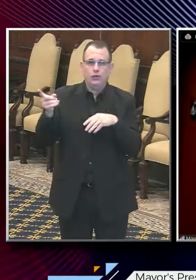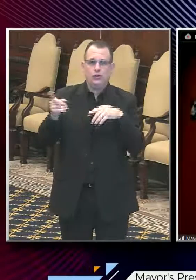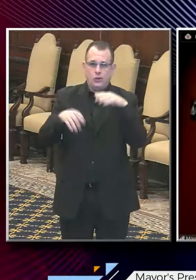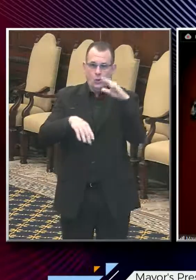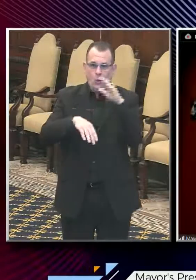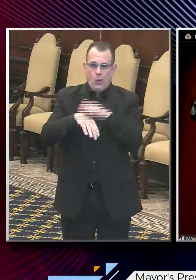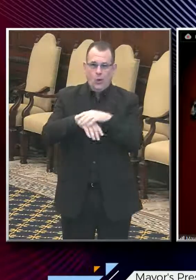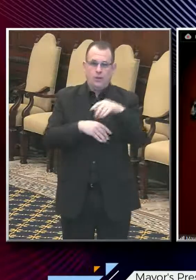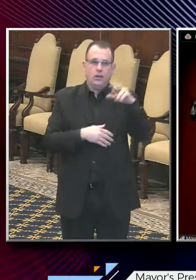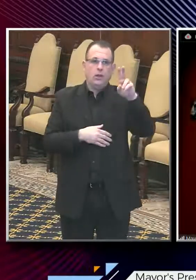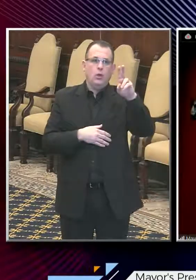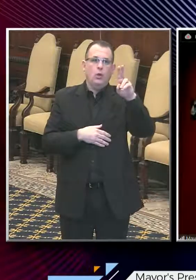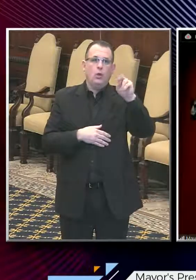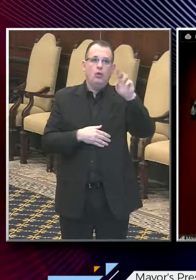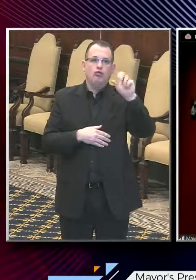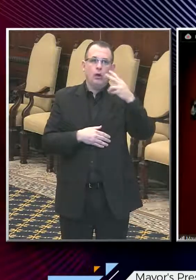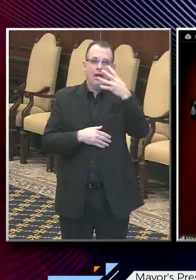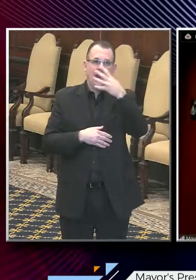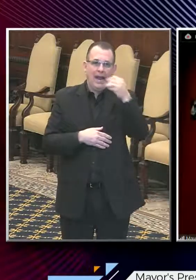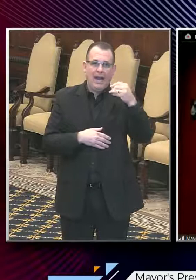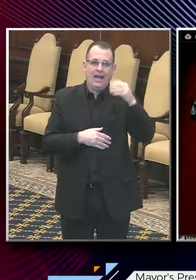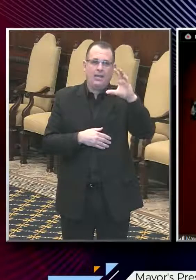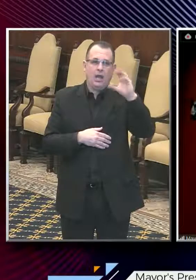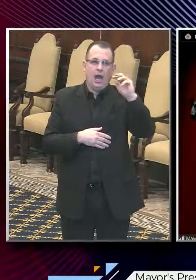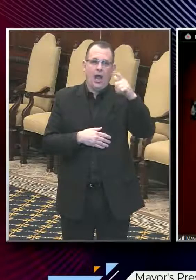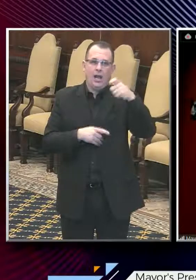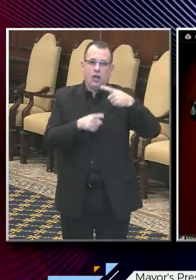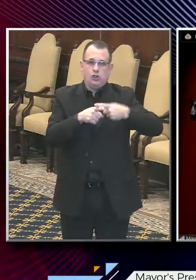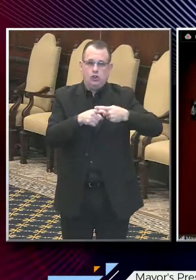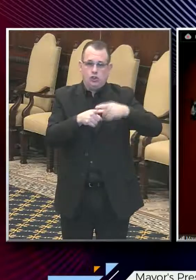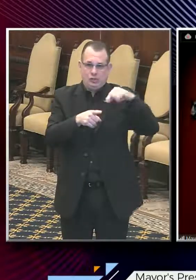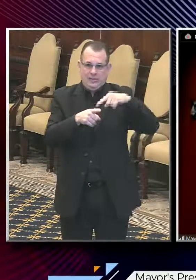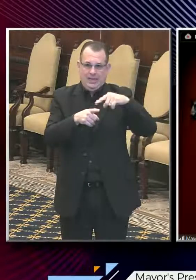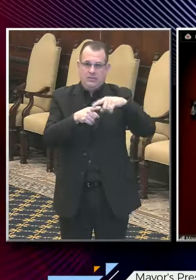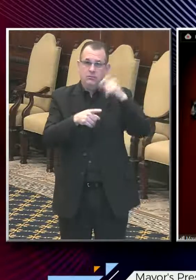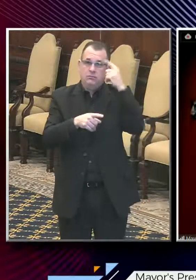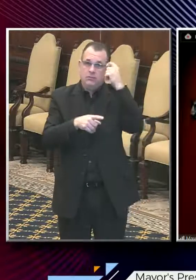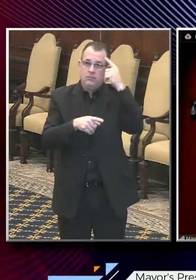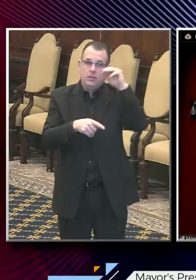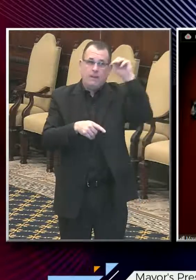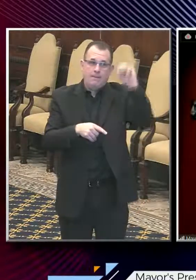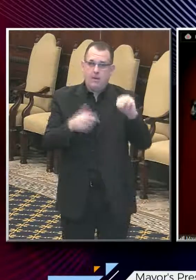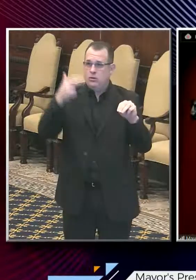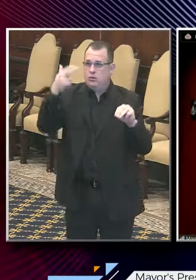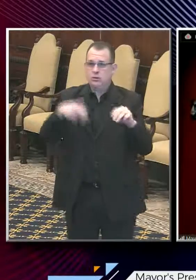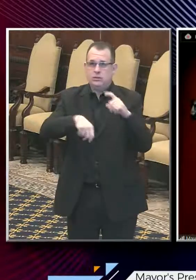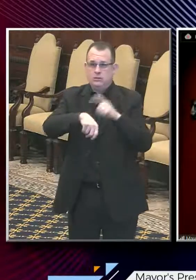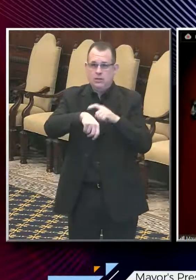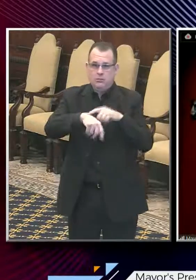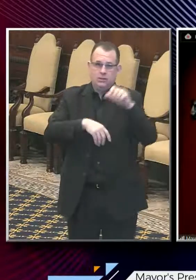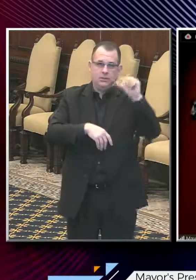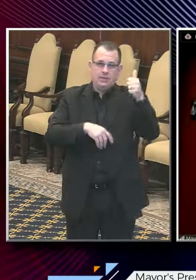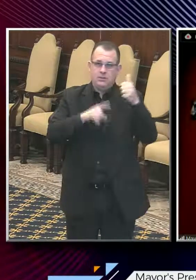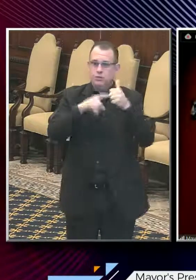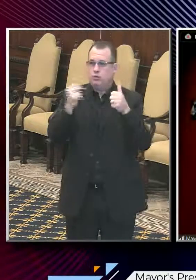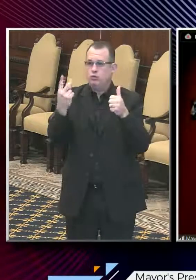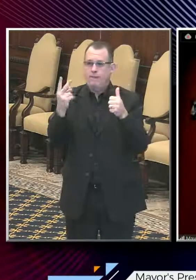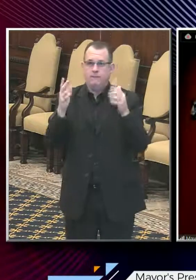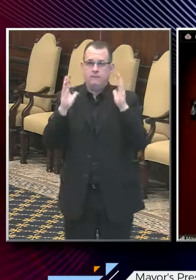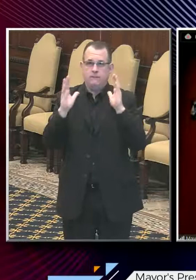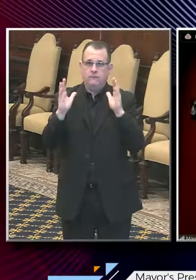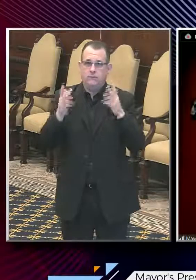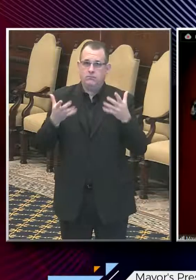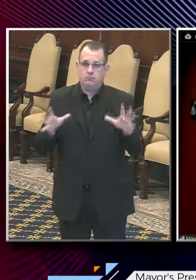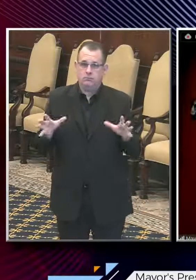Street on Mondays and Thursdays from 10 a.m. till noon. That's Mondays and Thursdays from 10 a.m. till noon. We have more positive news about